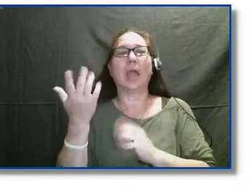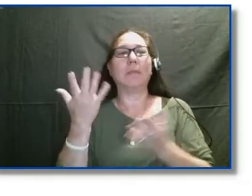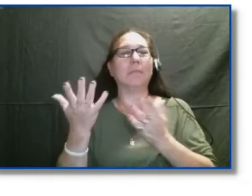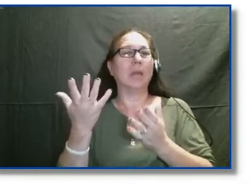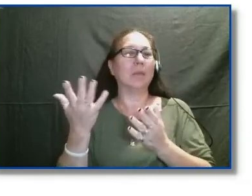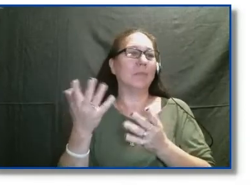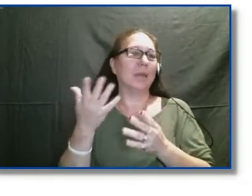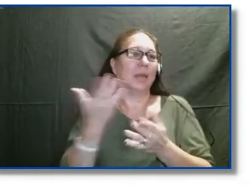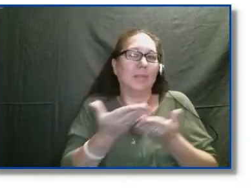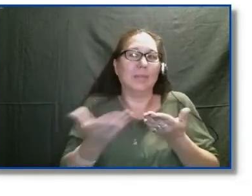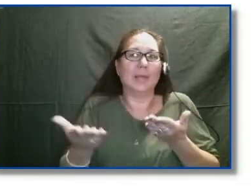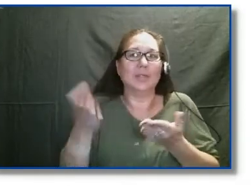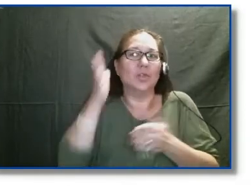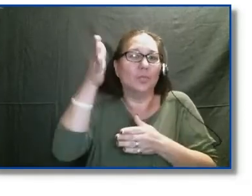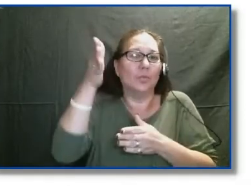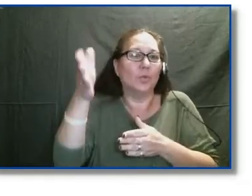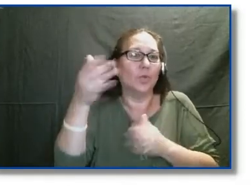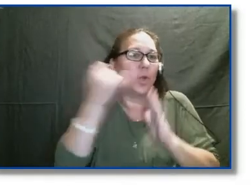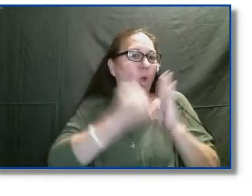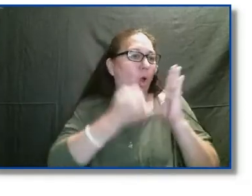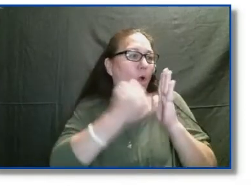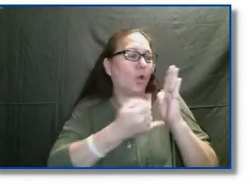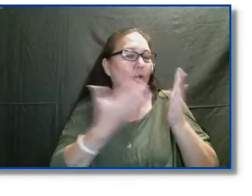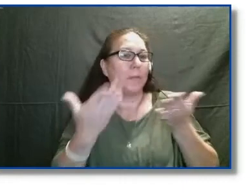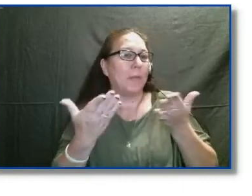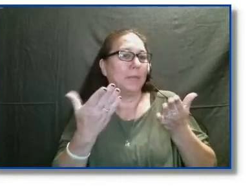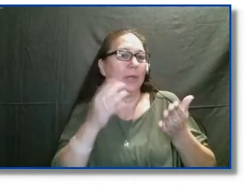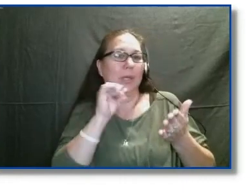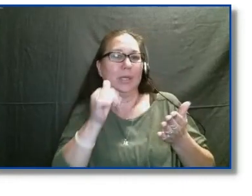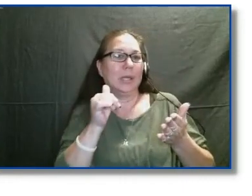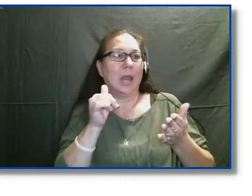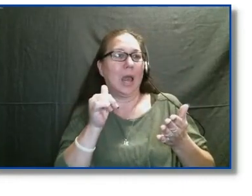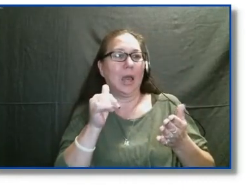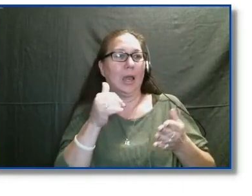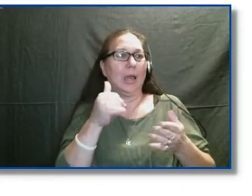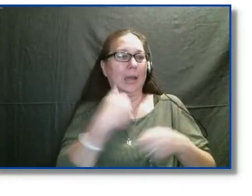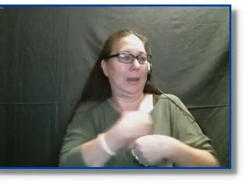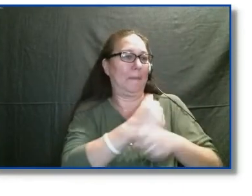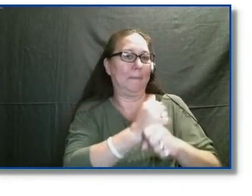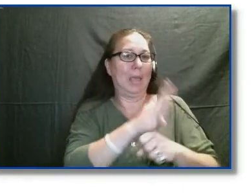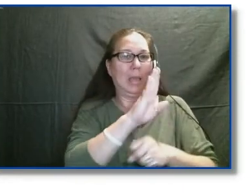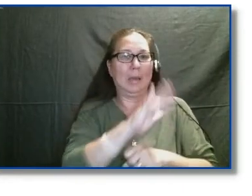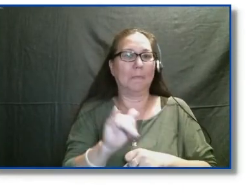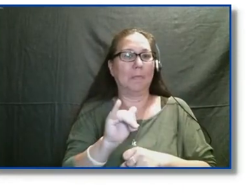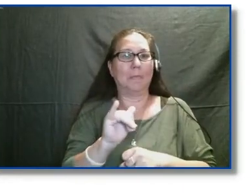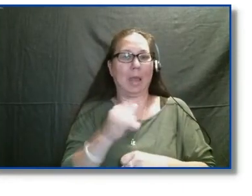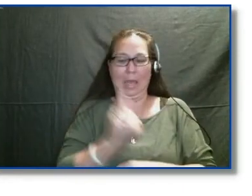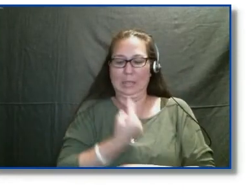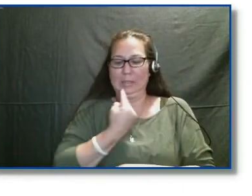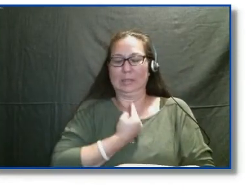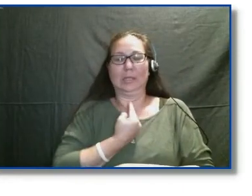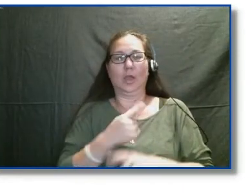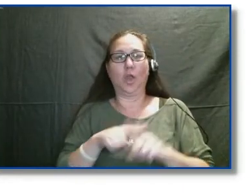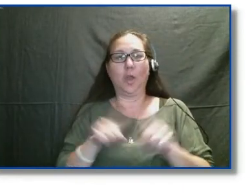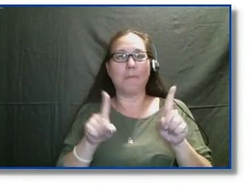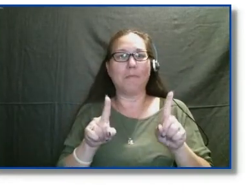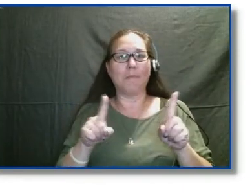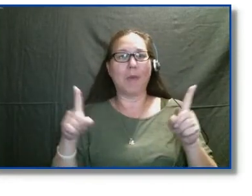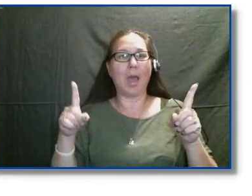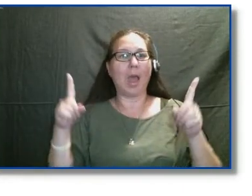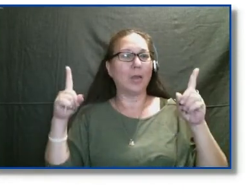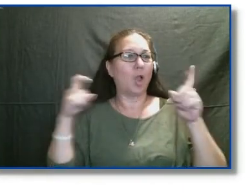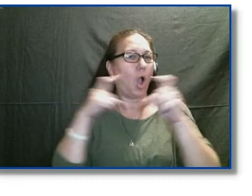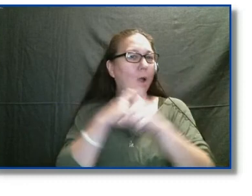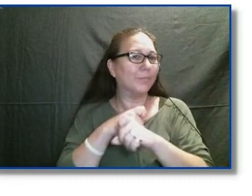will be not produced by single individuals, but they will be results of complex collaborative